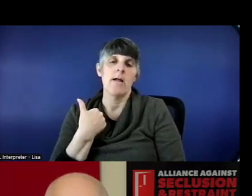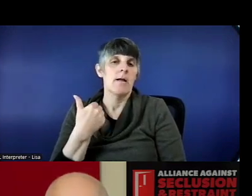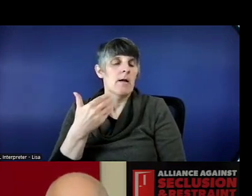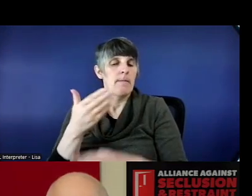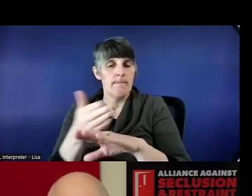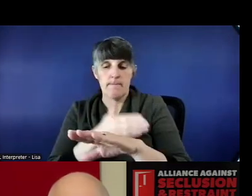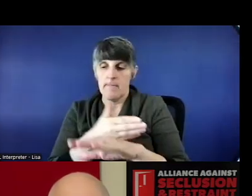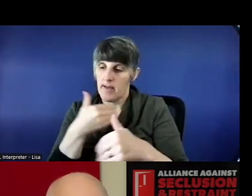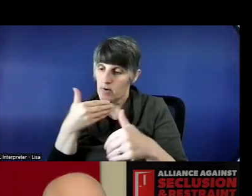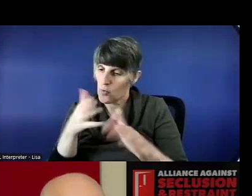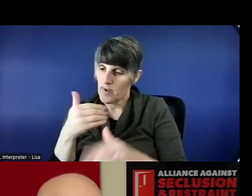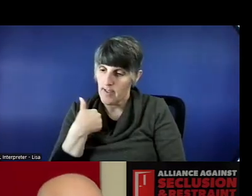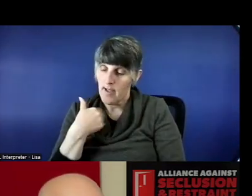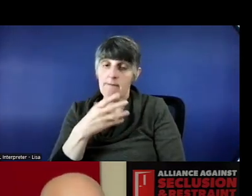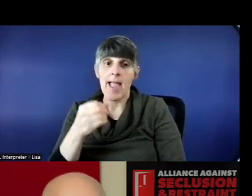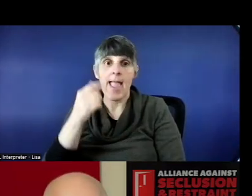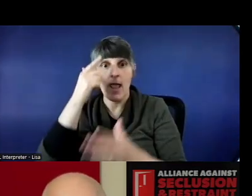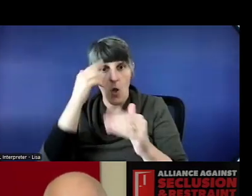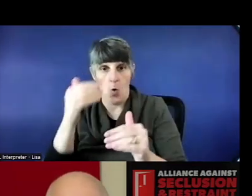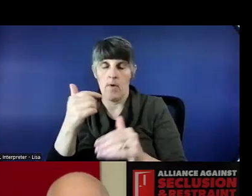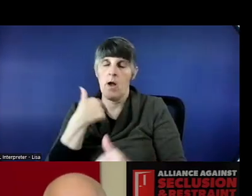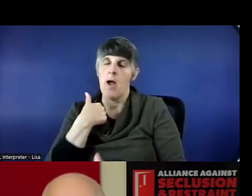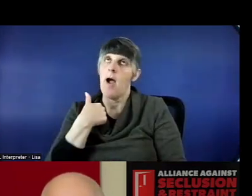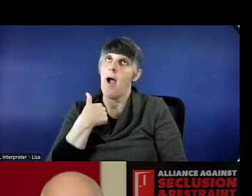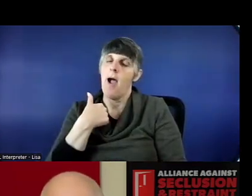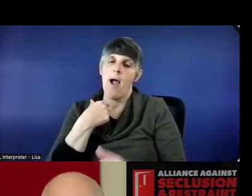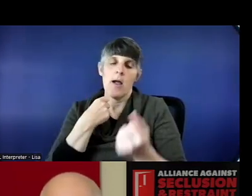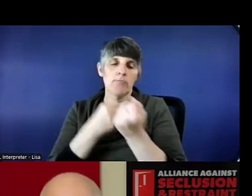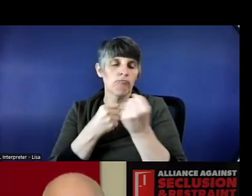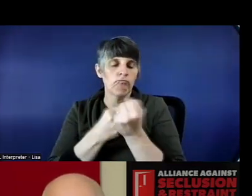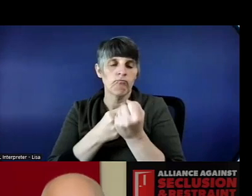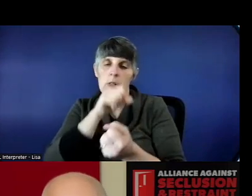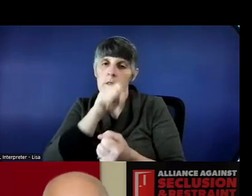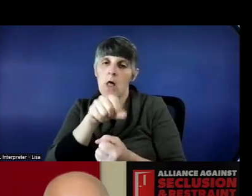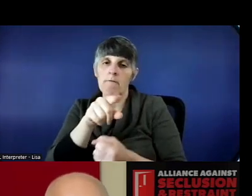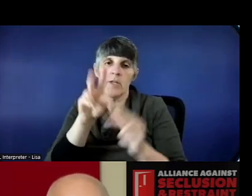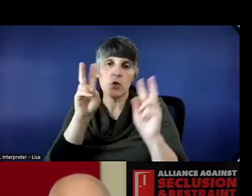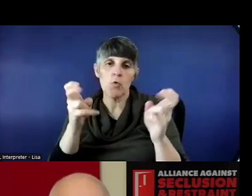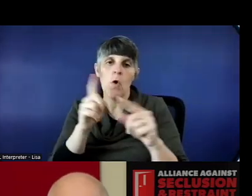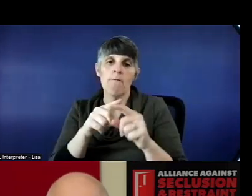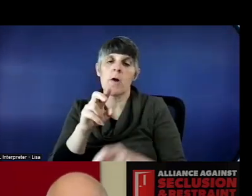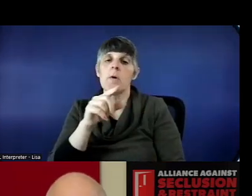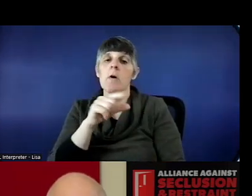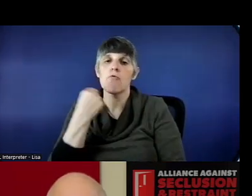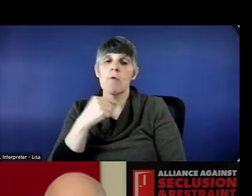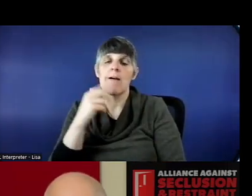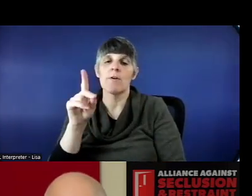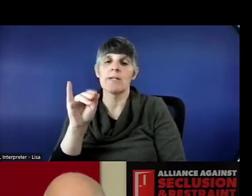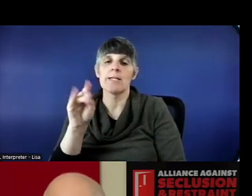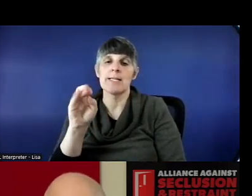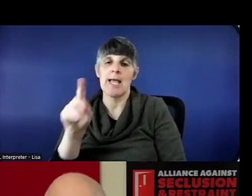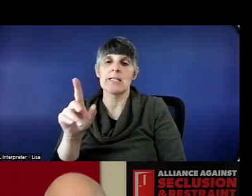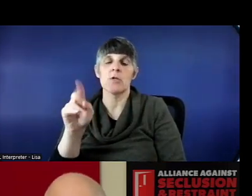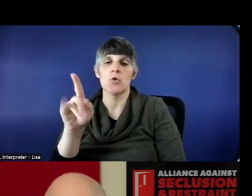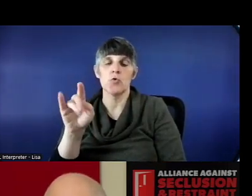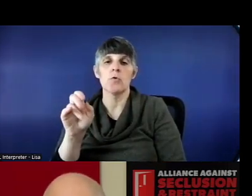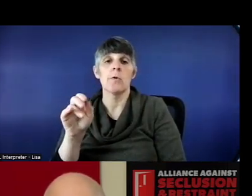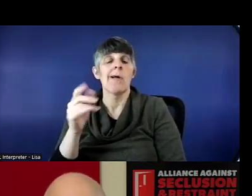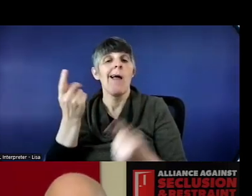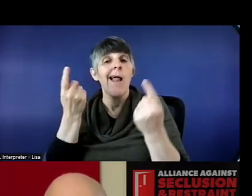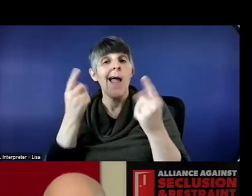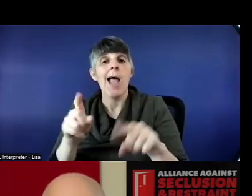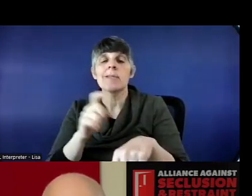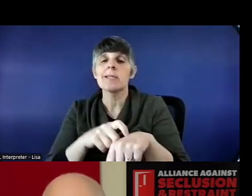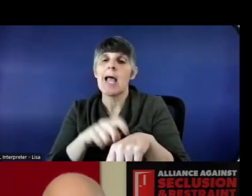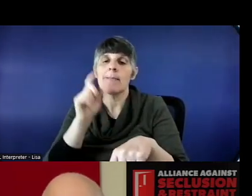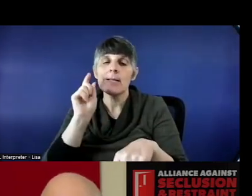there's hope. I happen to be a huge proponent of this quote from Reverend Desmond Tutu, which is there comes a time where you need to just stop